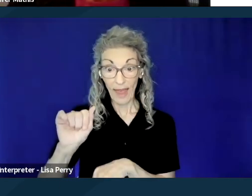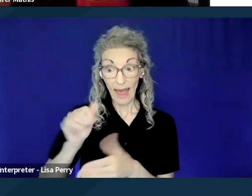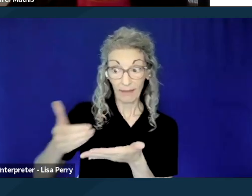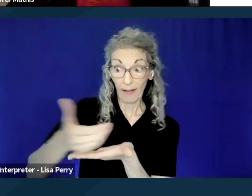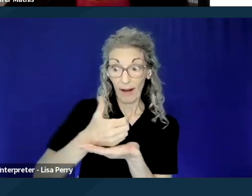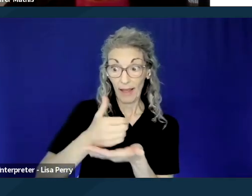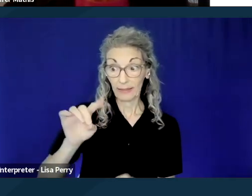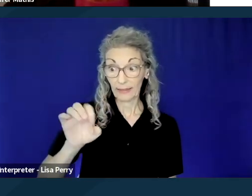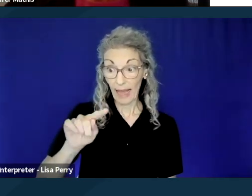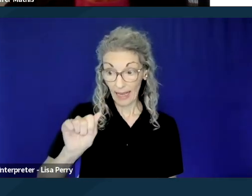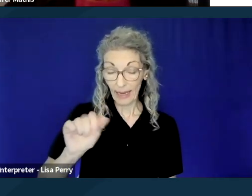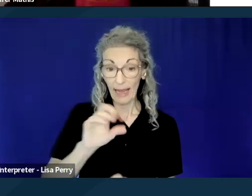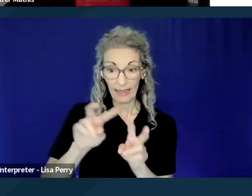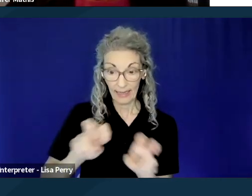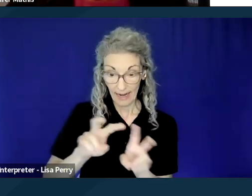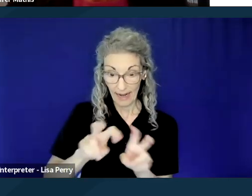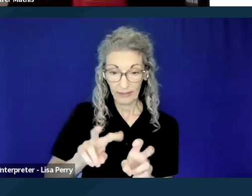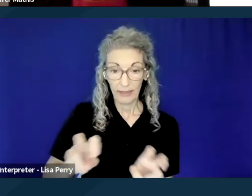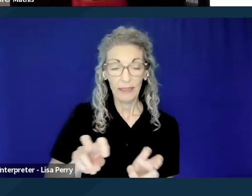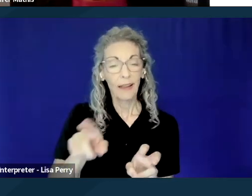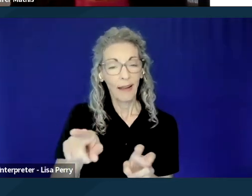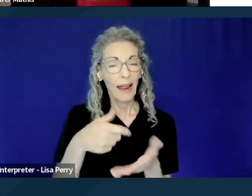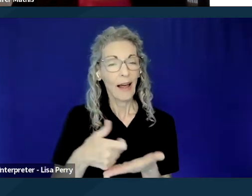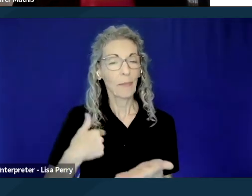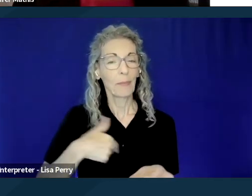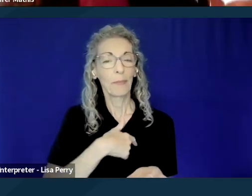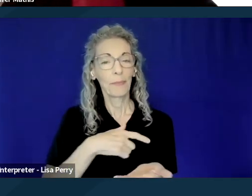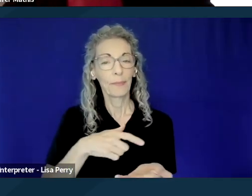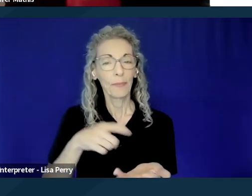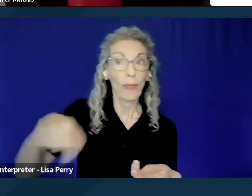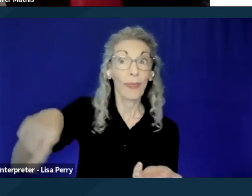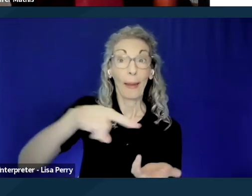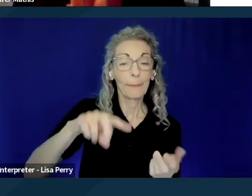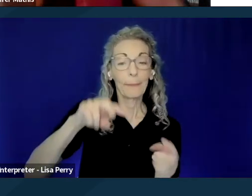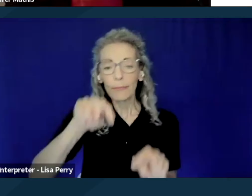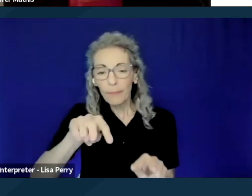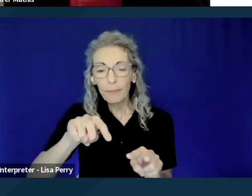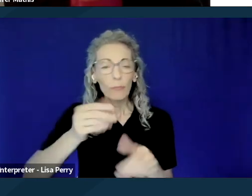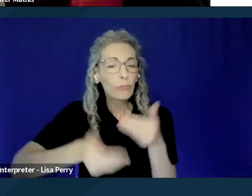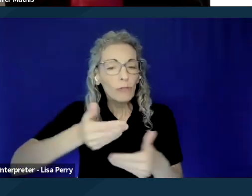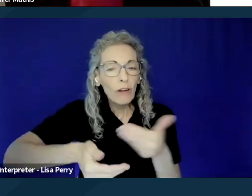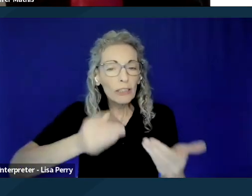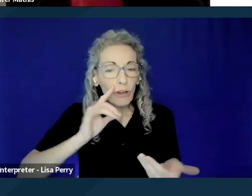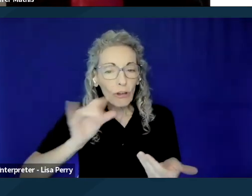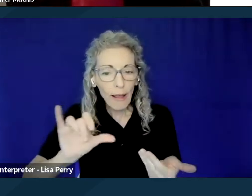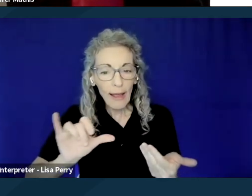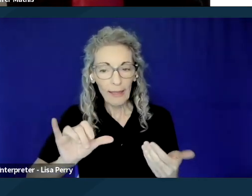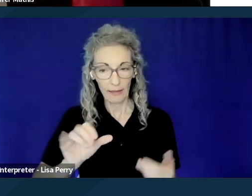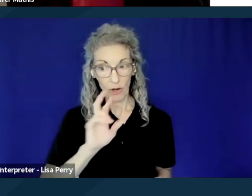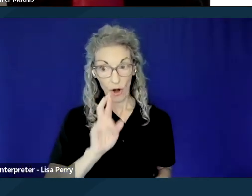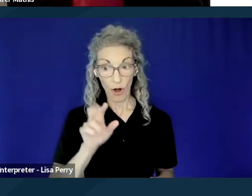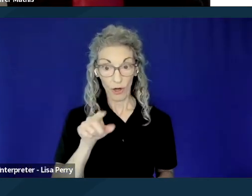an analysis, enables a look at sort of what kind of progress is being made overall. Are you uh,